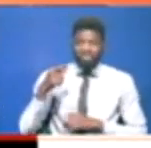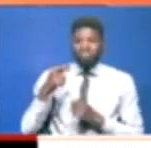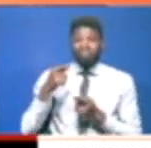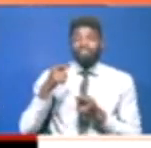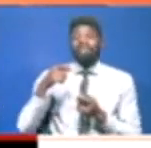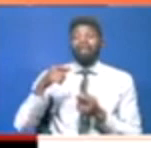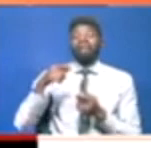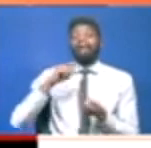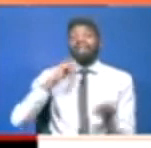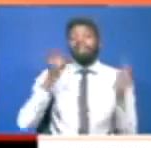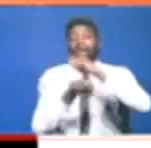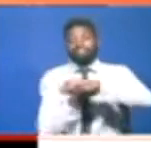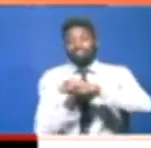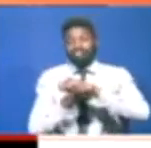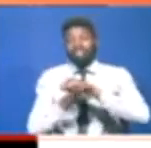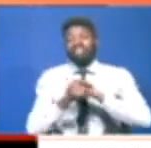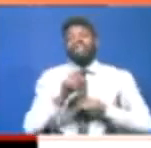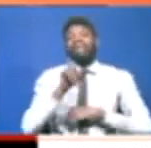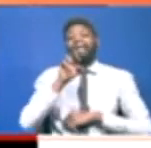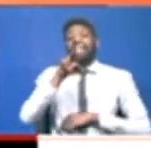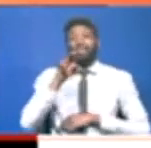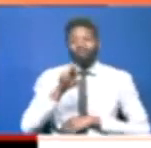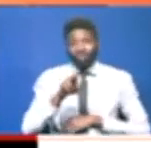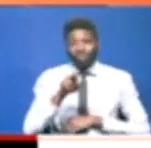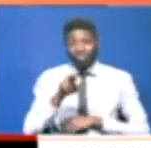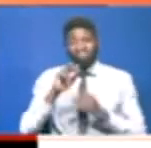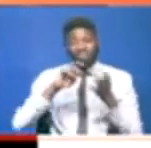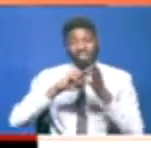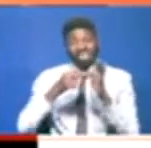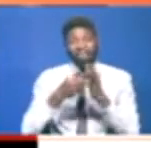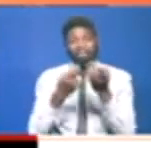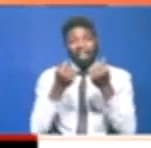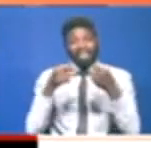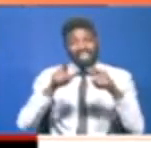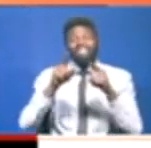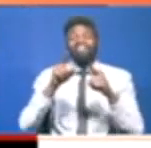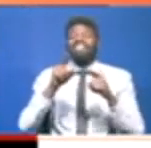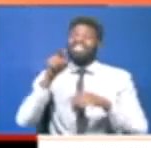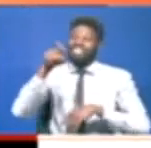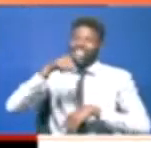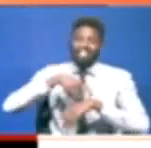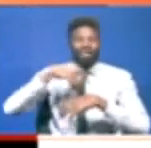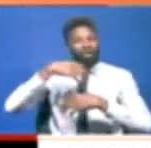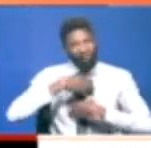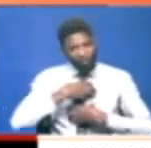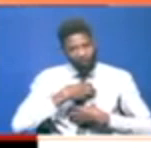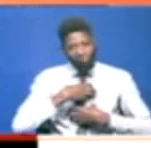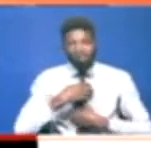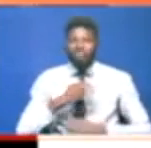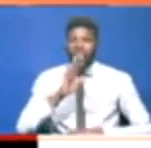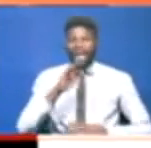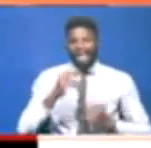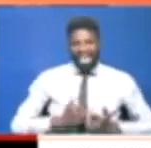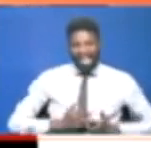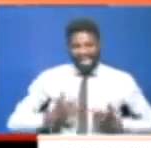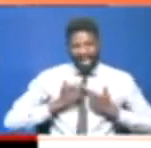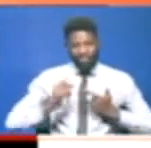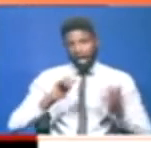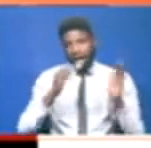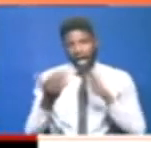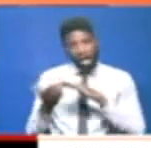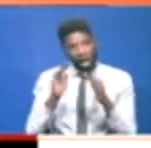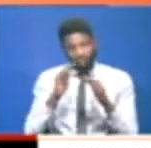is the amount of income that you'll need at retirement to sustain your lifestyle. And in Kenya, according to the